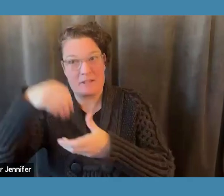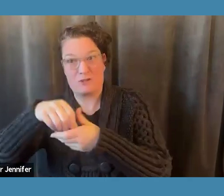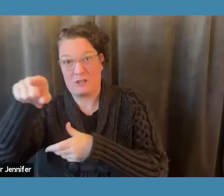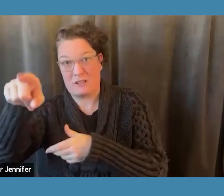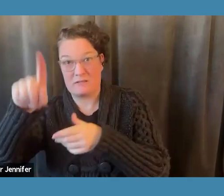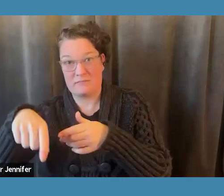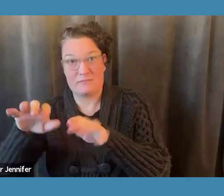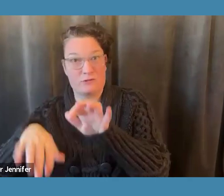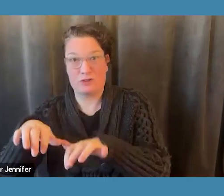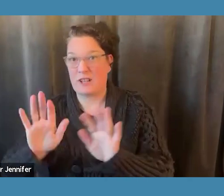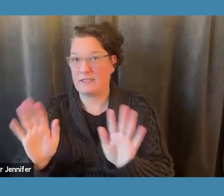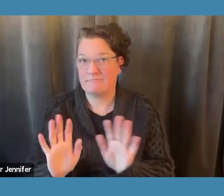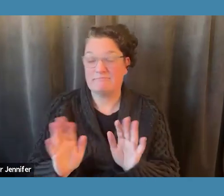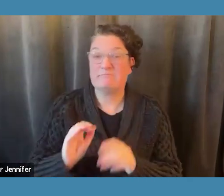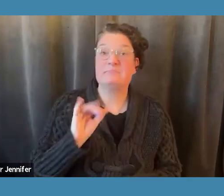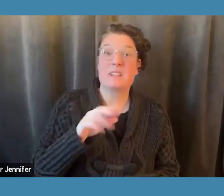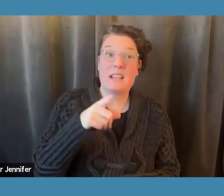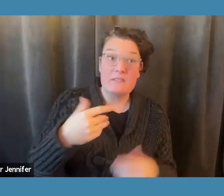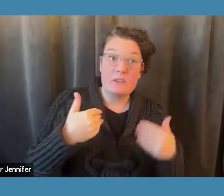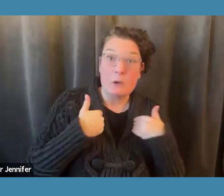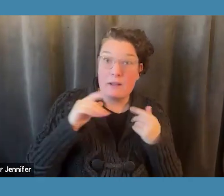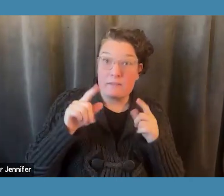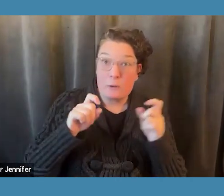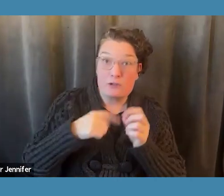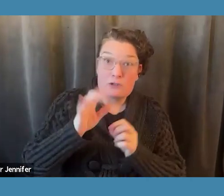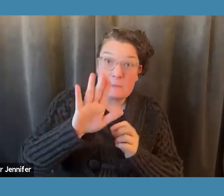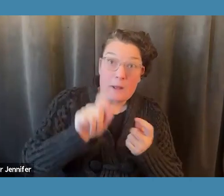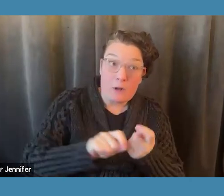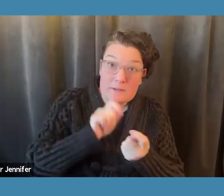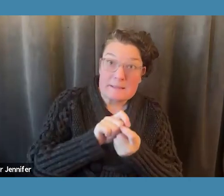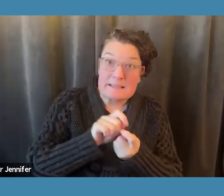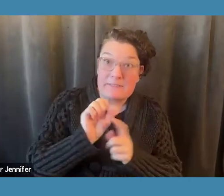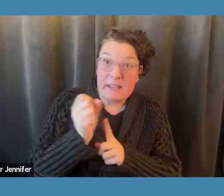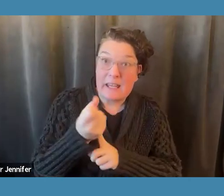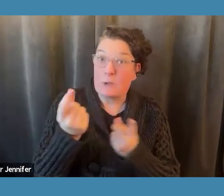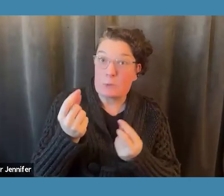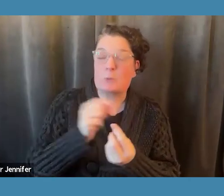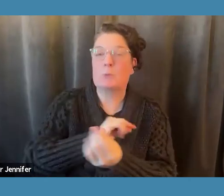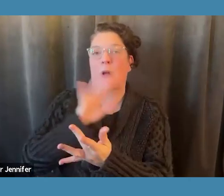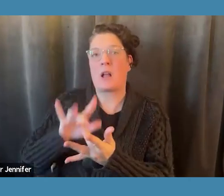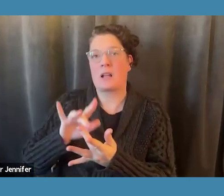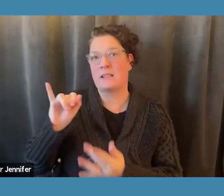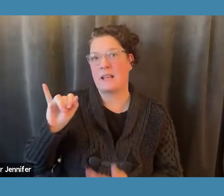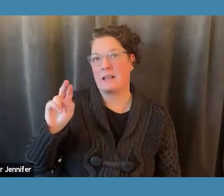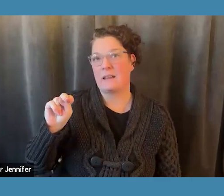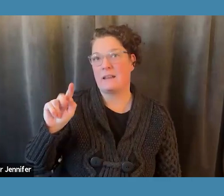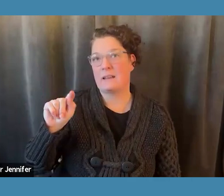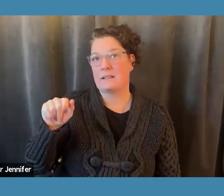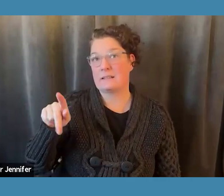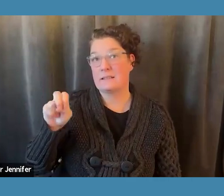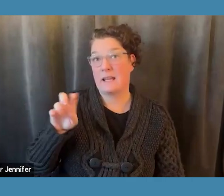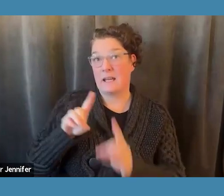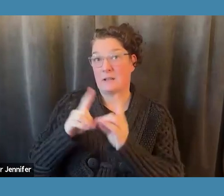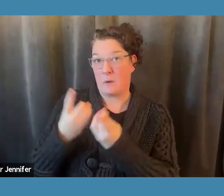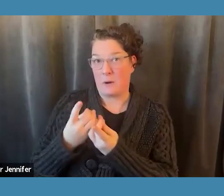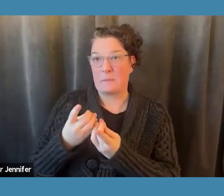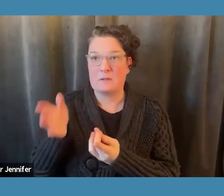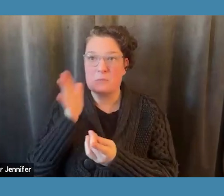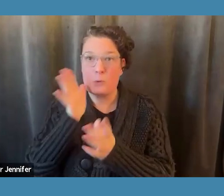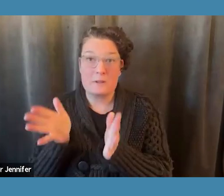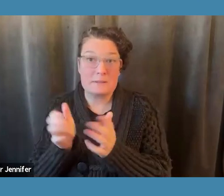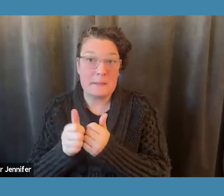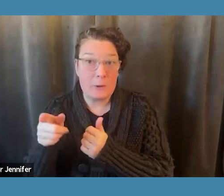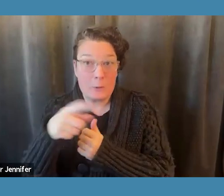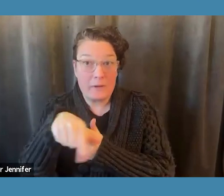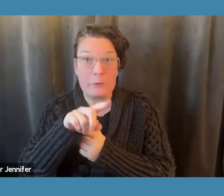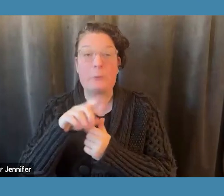you have questions about your specific case, please contact our intake department and they will speak with you, and if necessary,